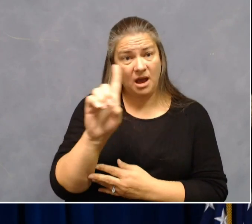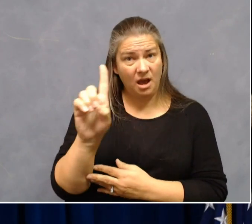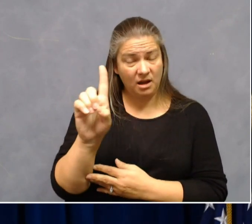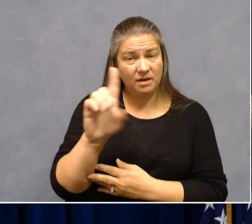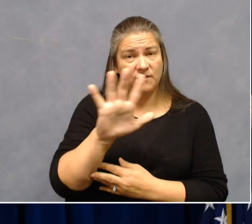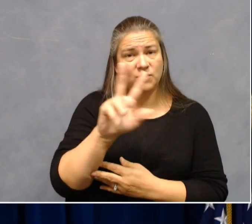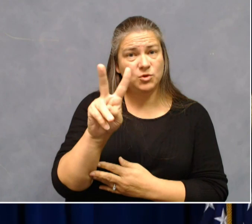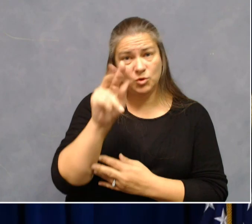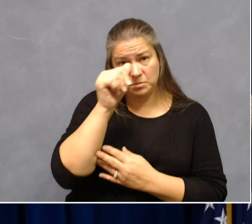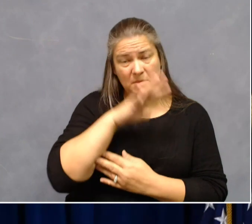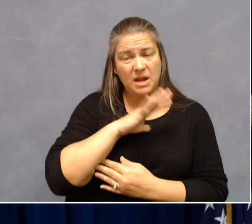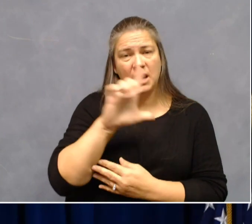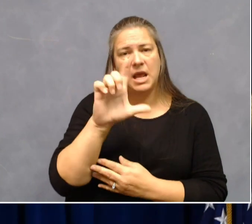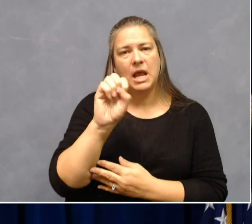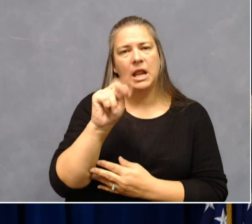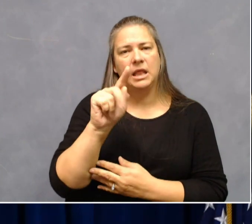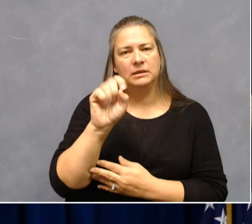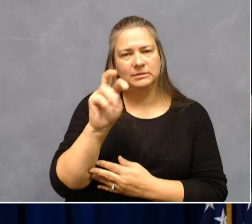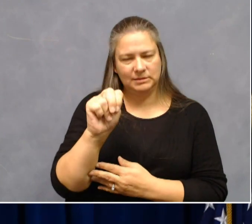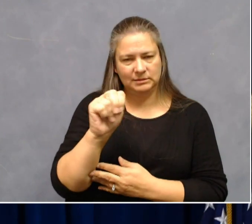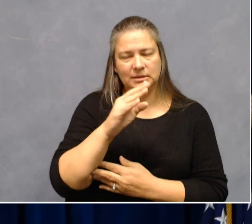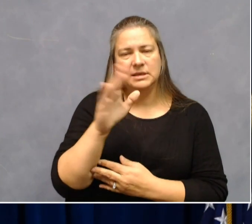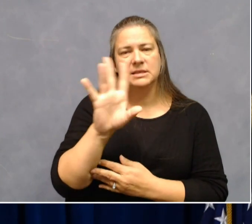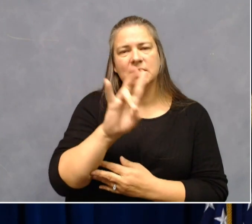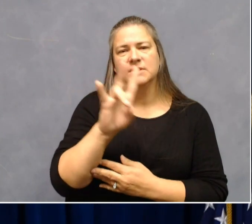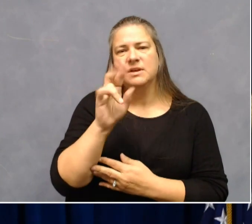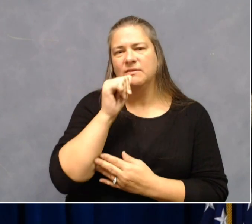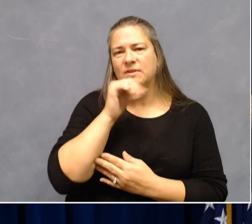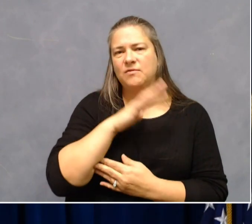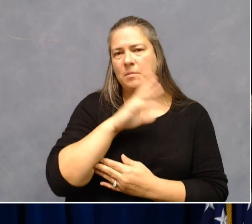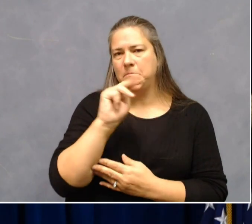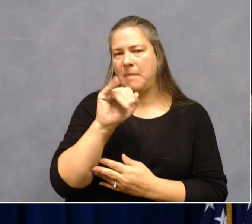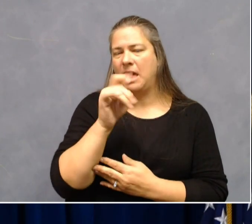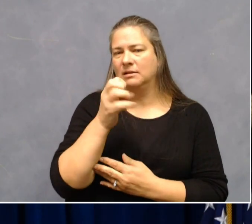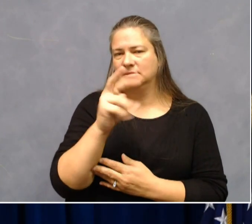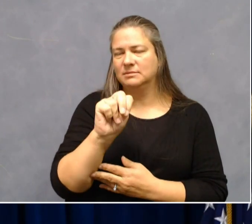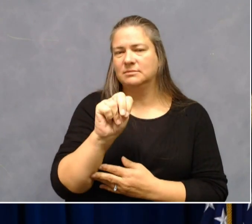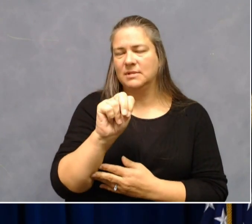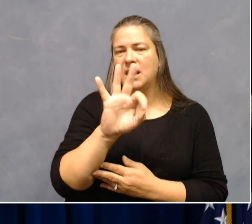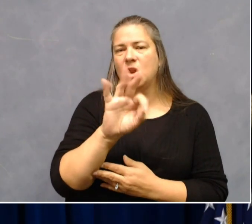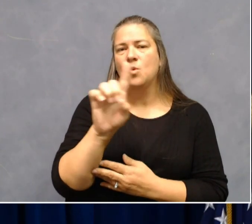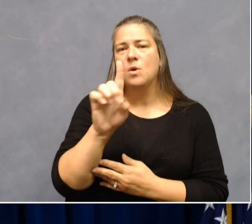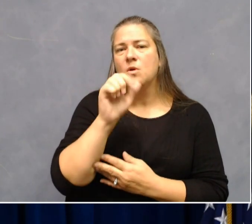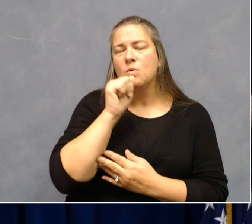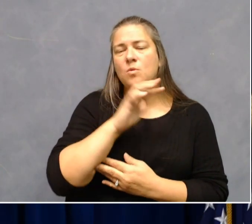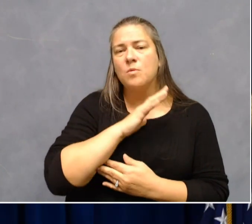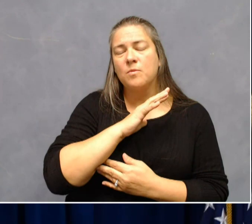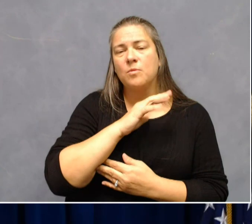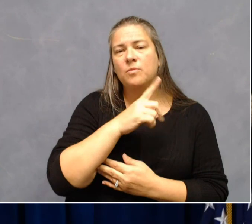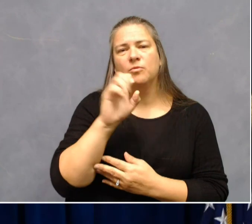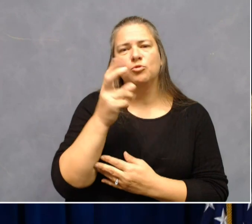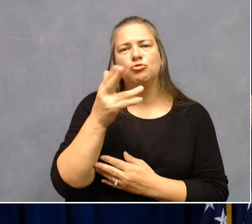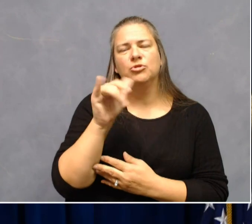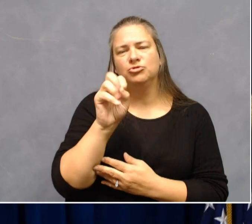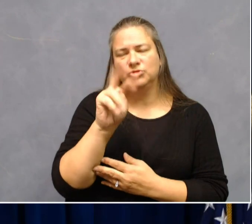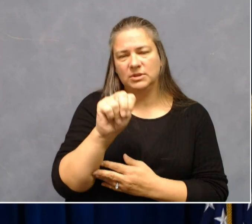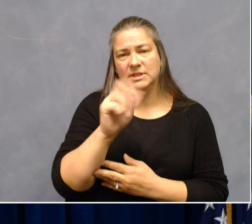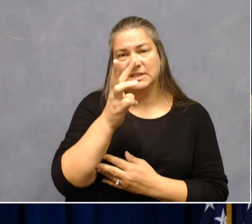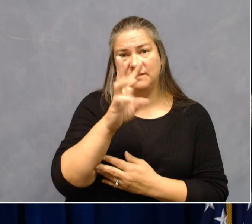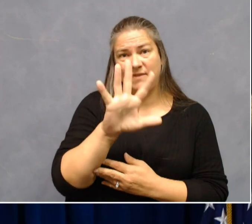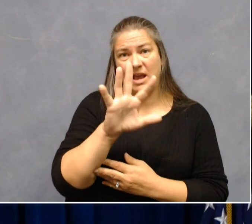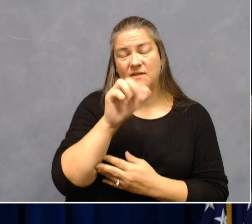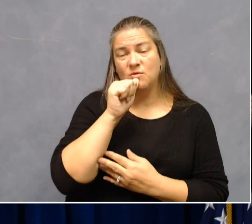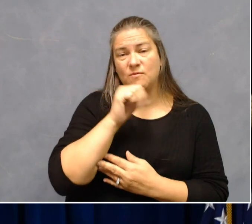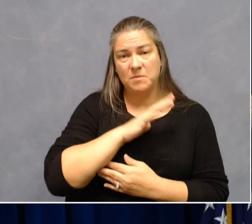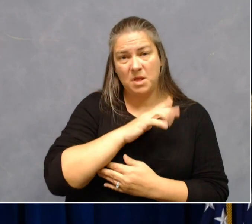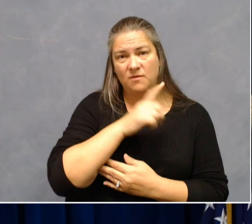from Clinton, 77-year-old female from Madison, 91-year-old female from Christian, 65-year-old female from